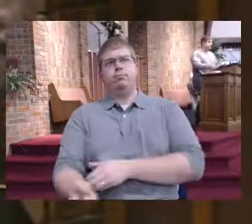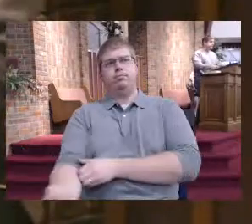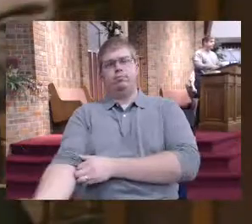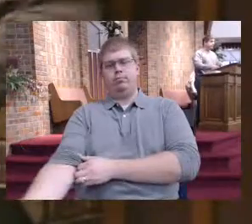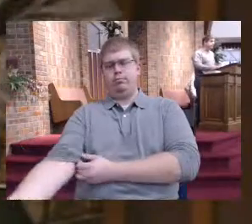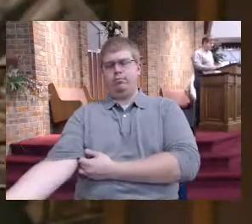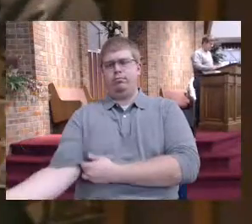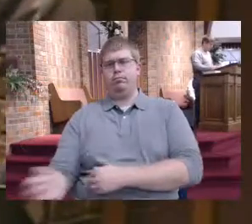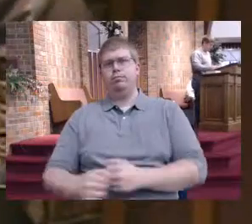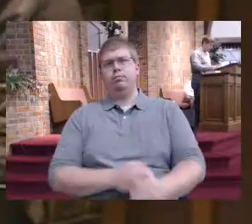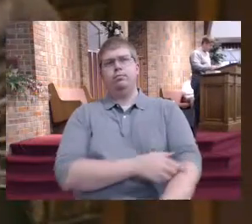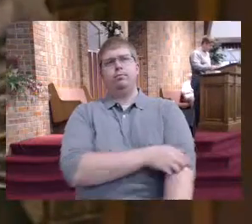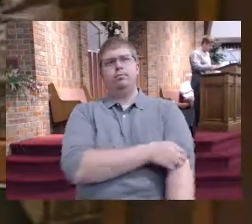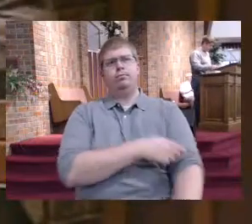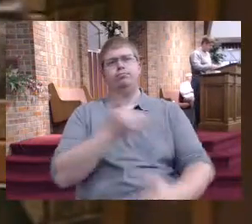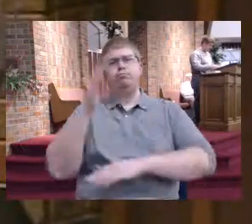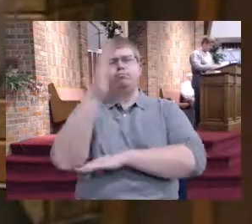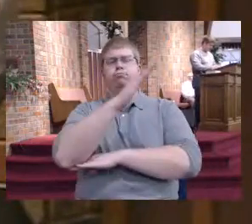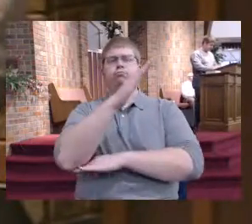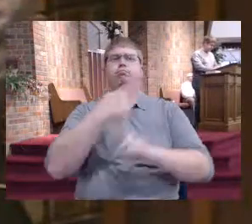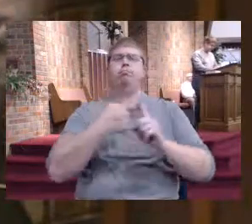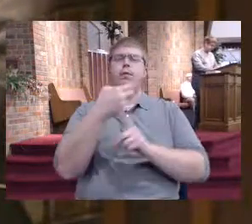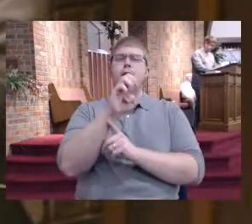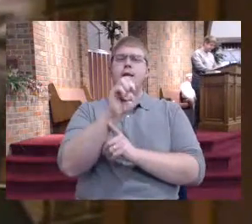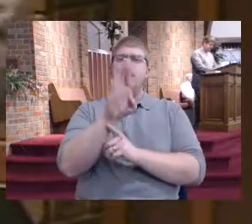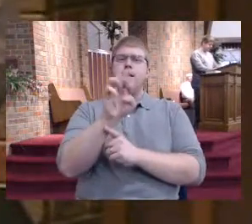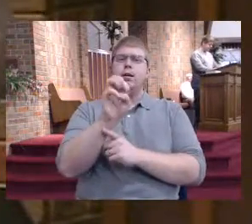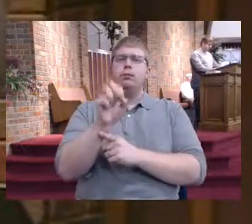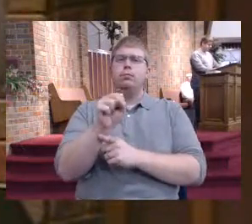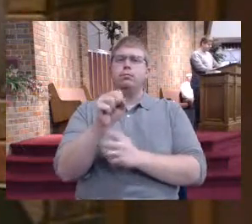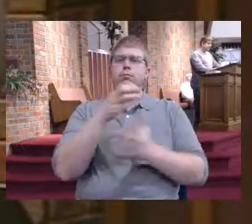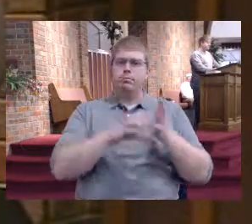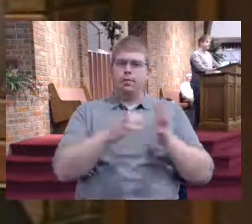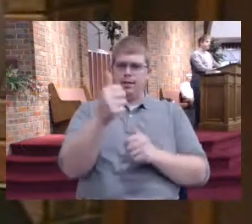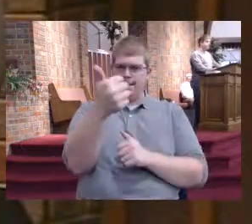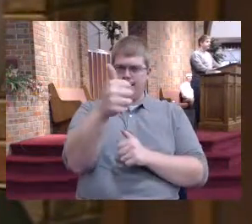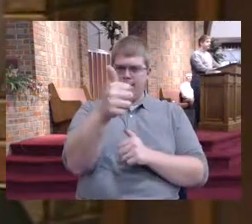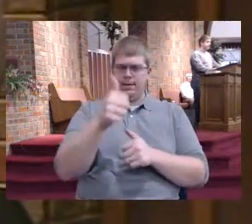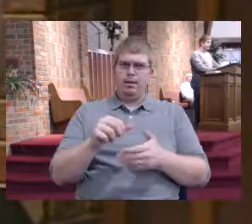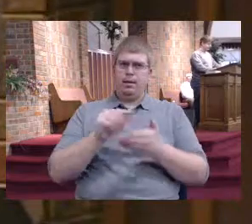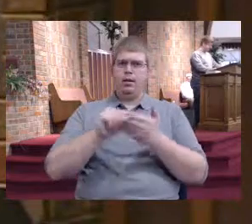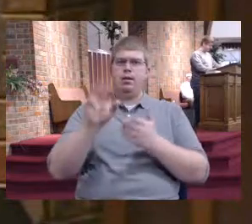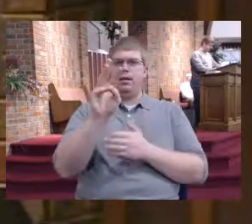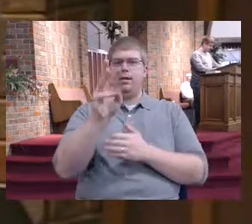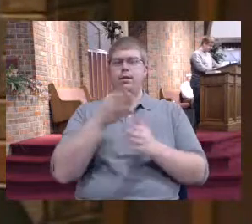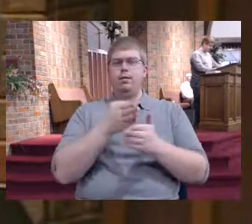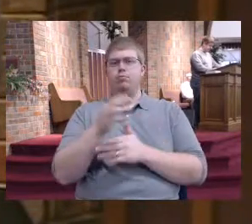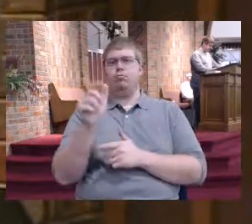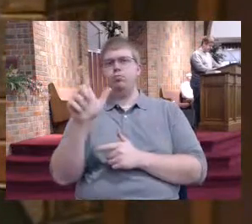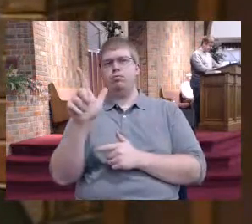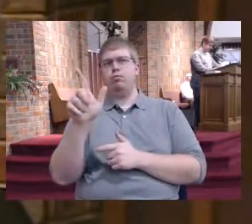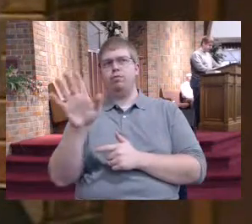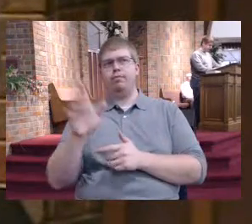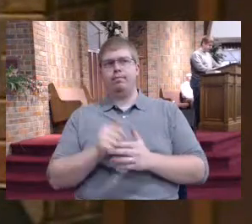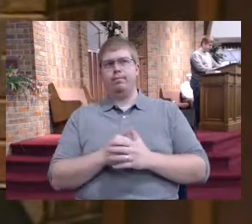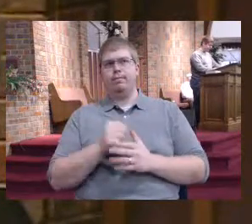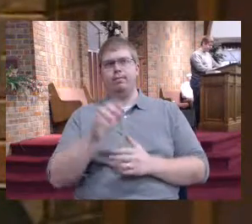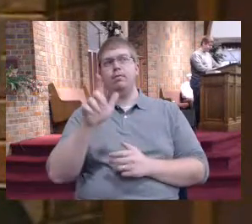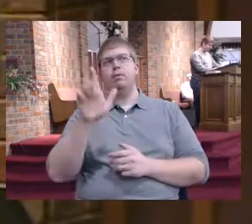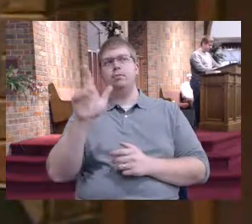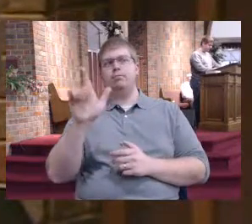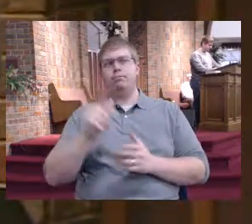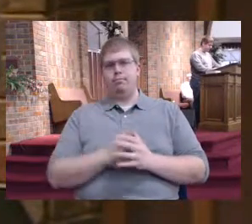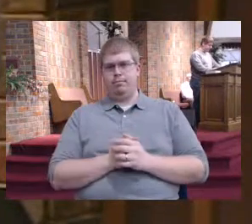This evening's scripture comes from Hebrews chapter 10. We'll read verses 16 through 25. Hebrews 10, 16 through